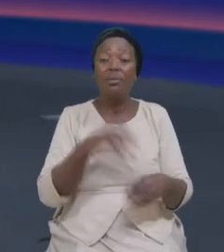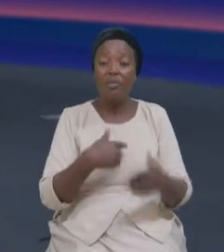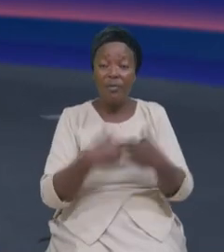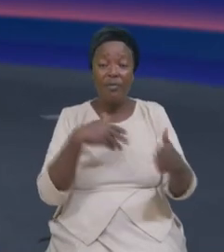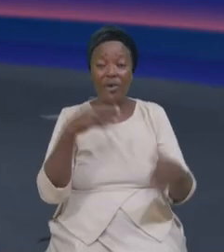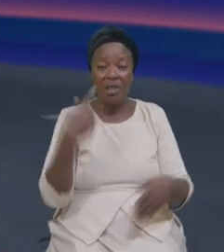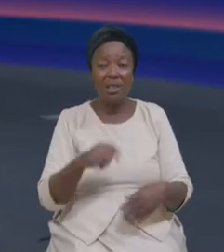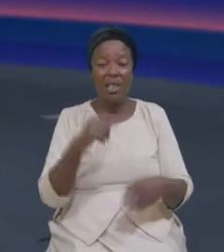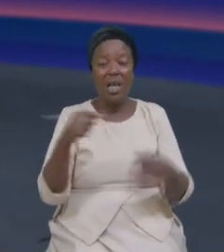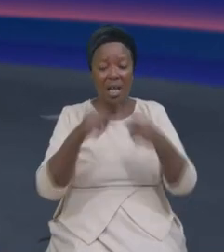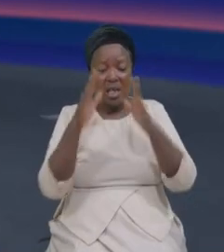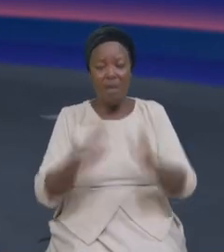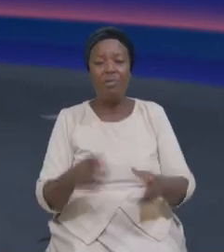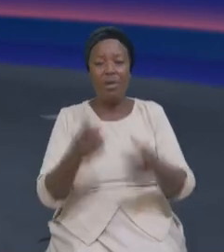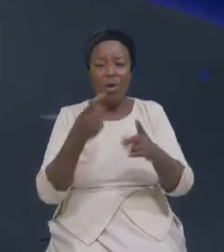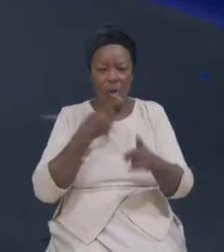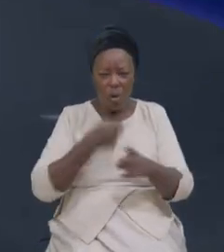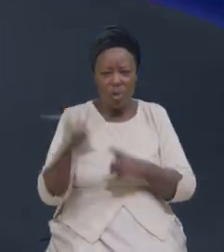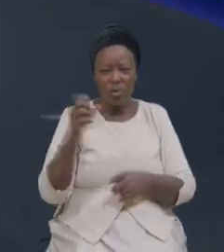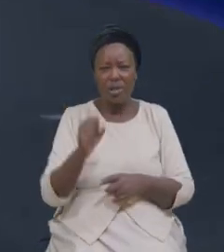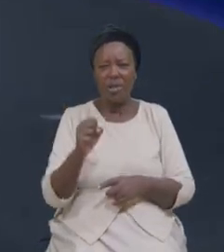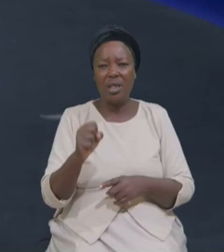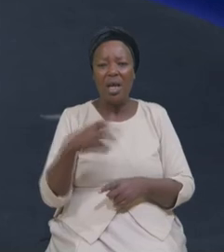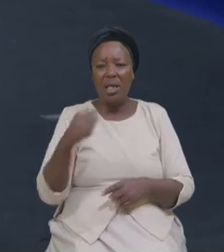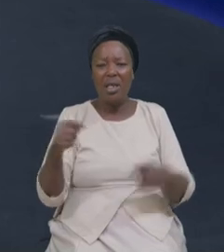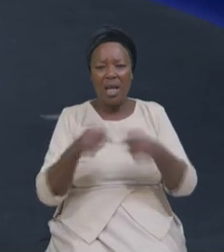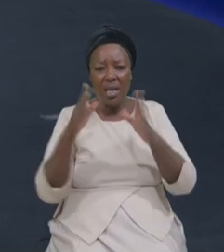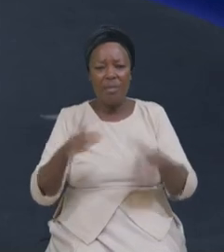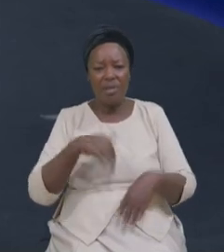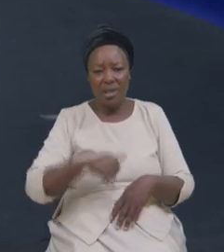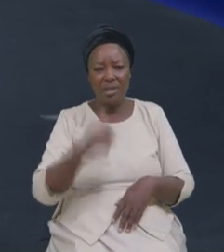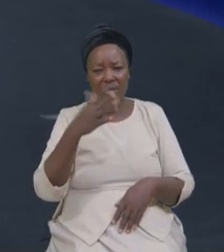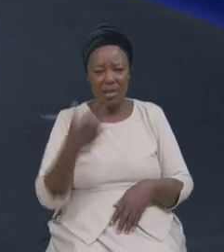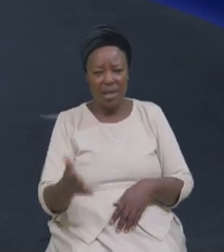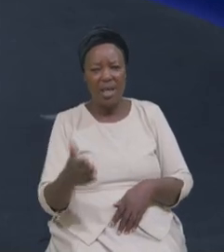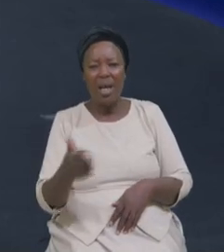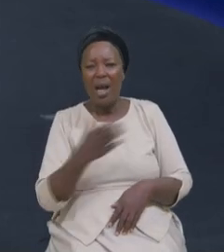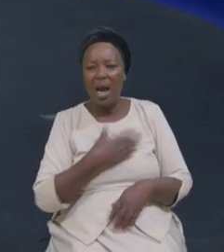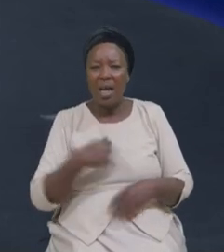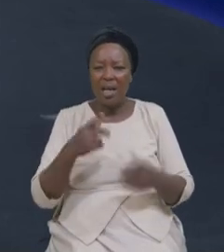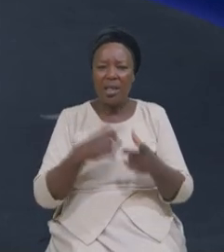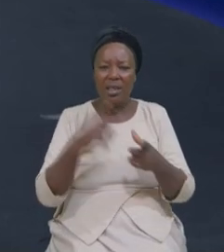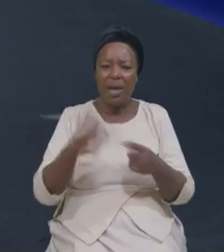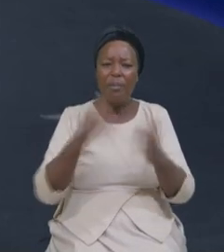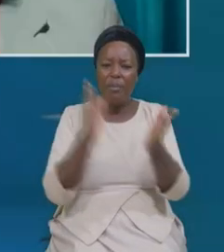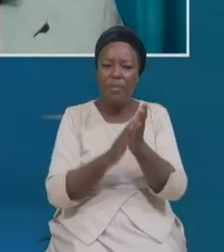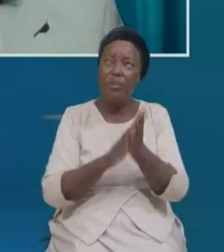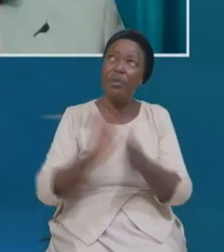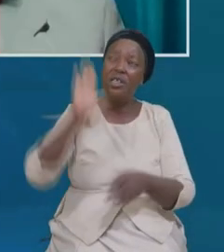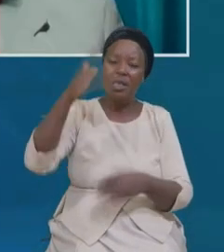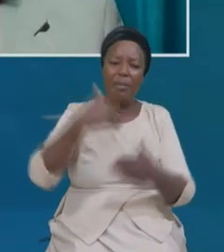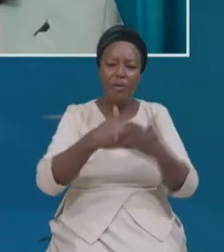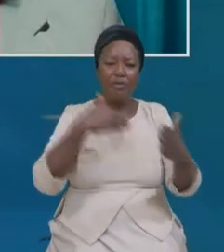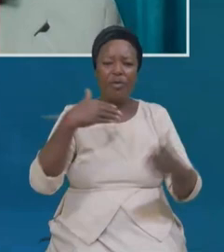the enemy halts? The enemy is still there, like they told Jehoshaphat, this